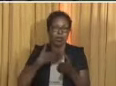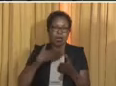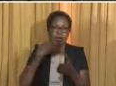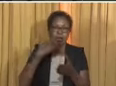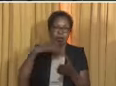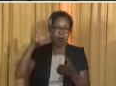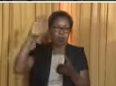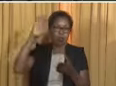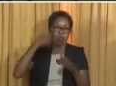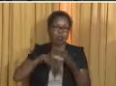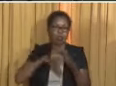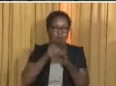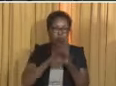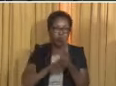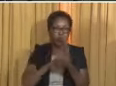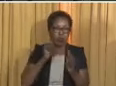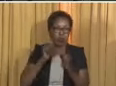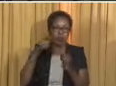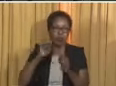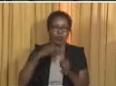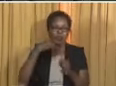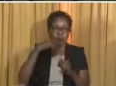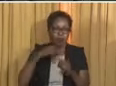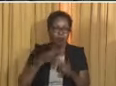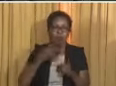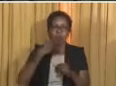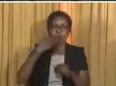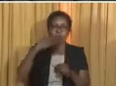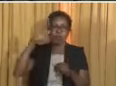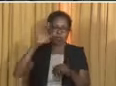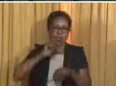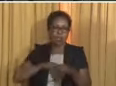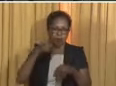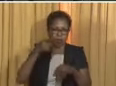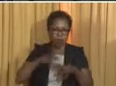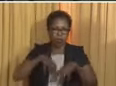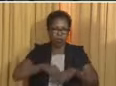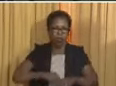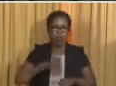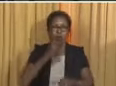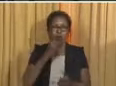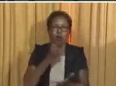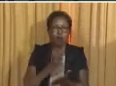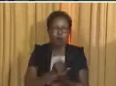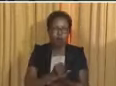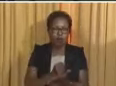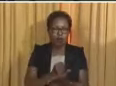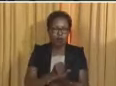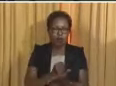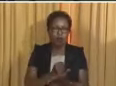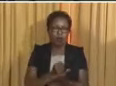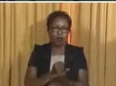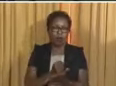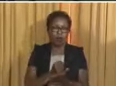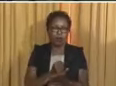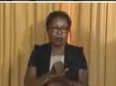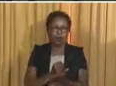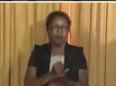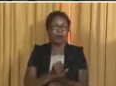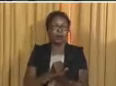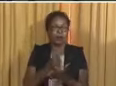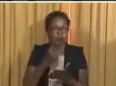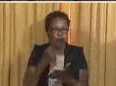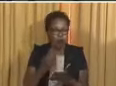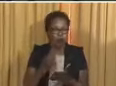Constitution and which he swears when he takes office to act in the best interests of Kenyans and not to undermine democracy. One need not worry